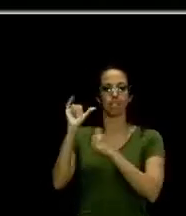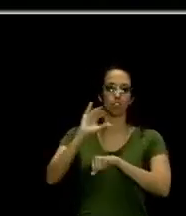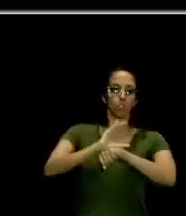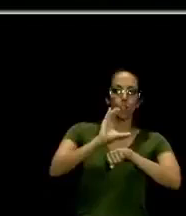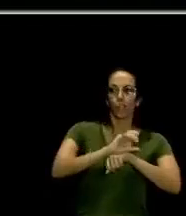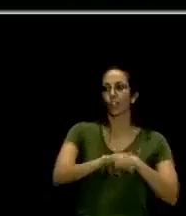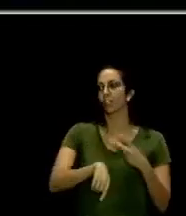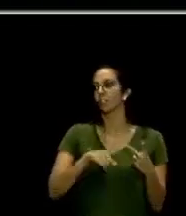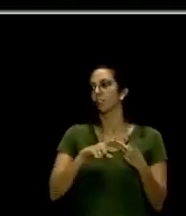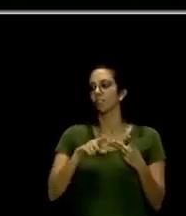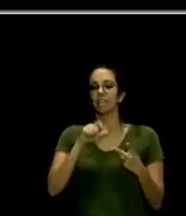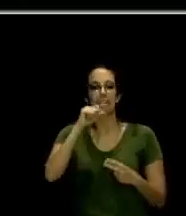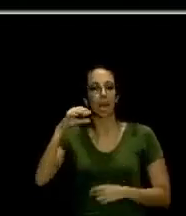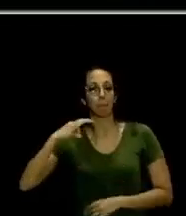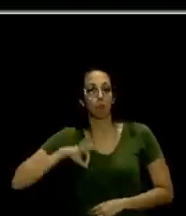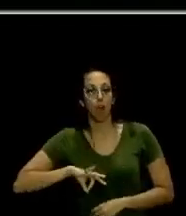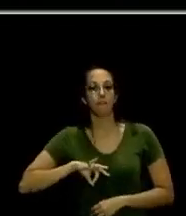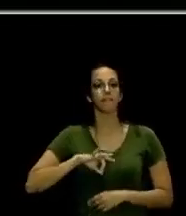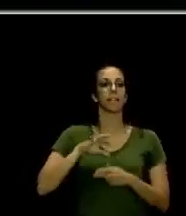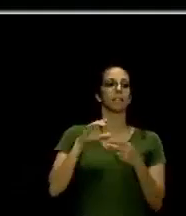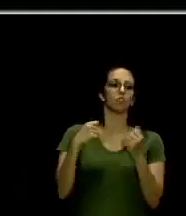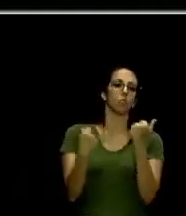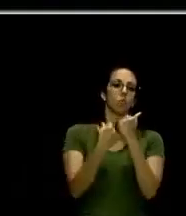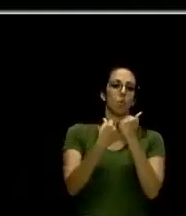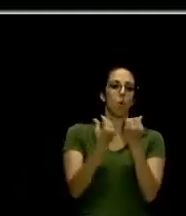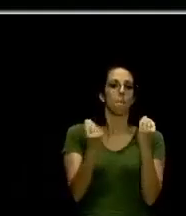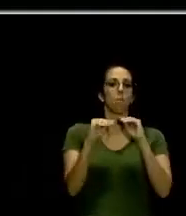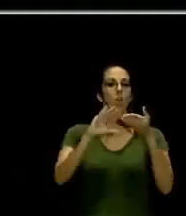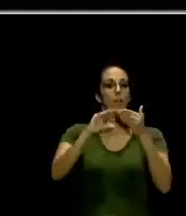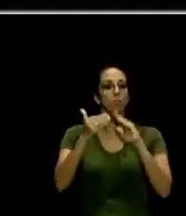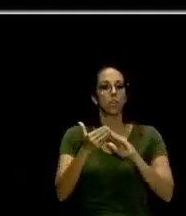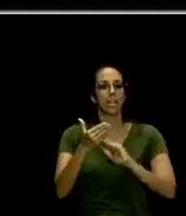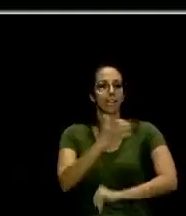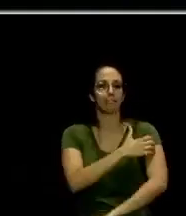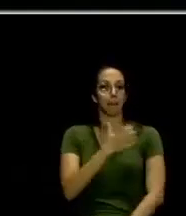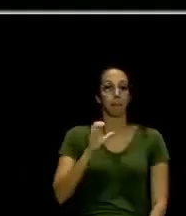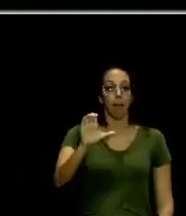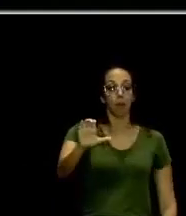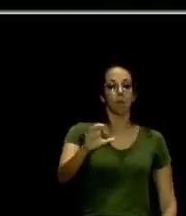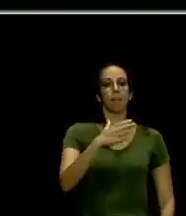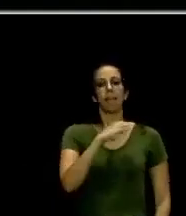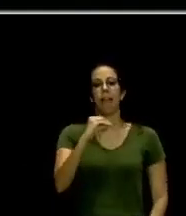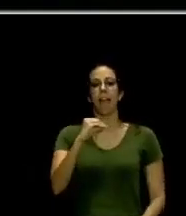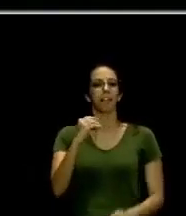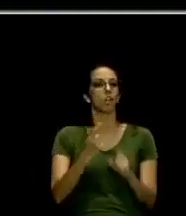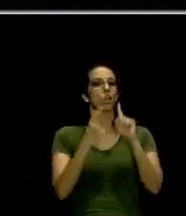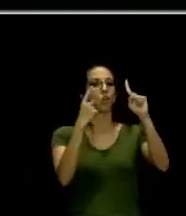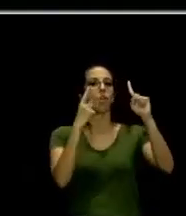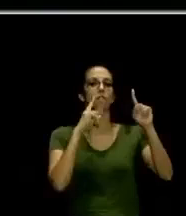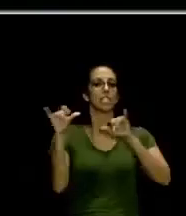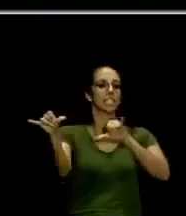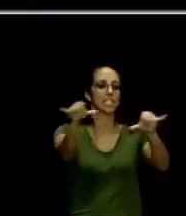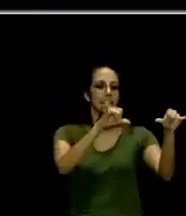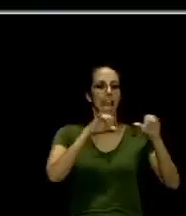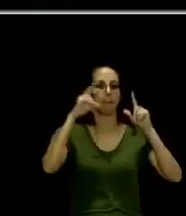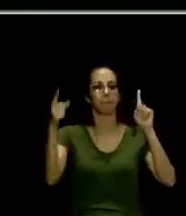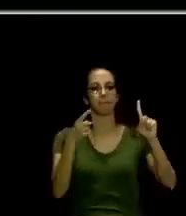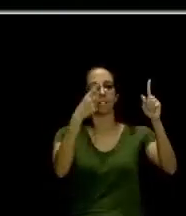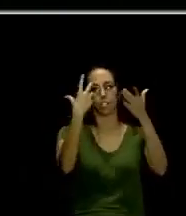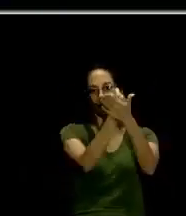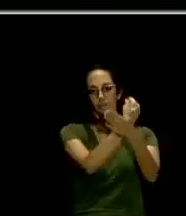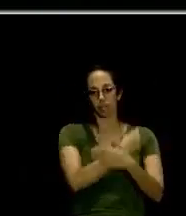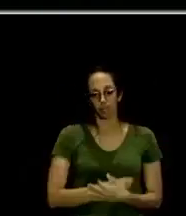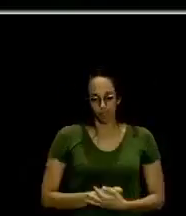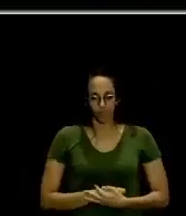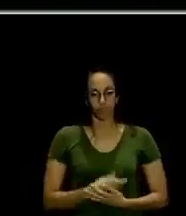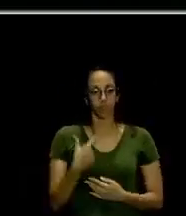and not-for-profits to promote community, to promote empowerment with a goal of achievement. We are so grateful